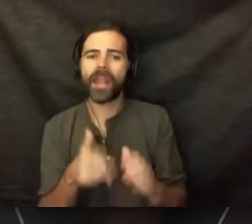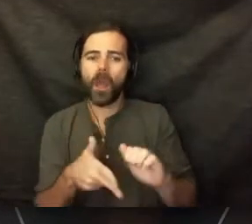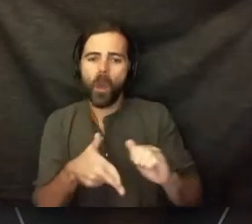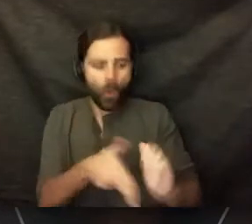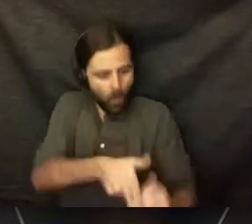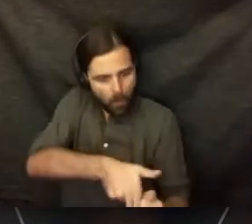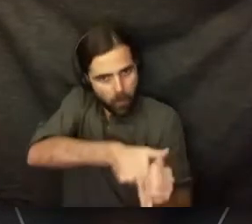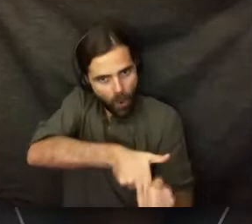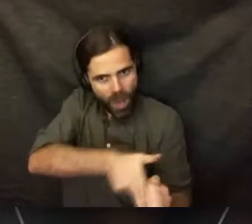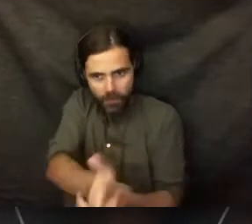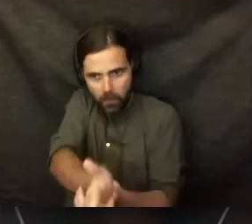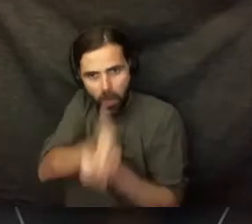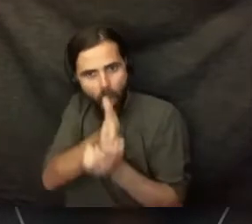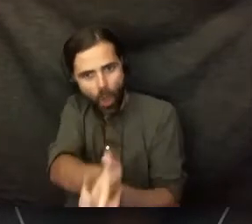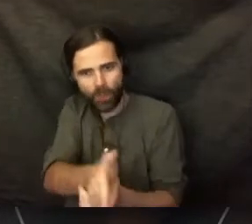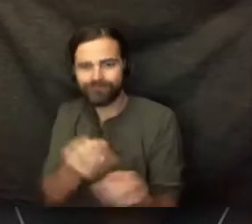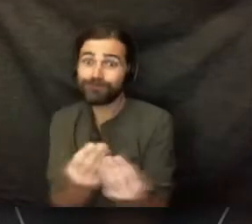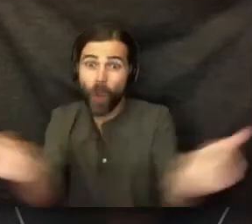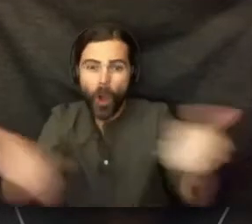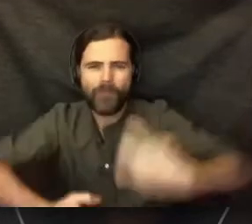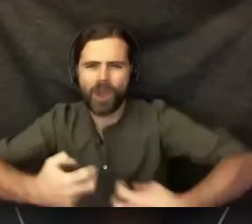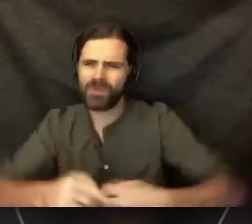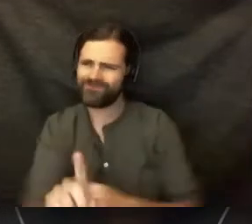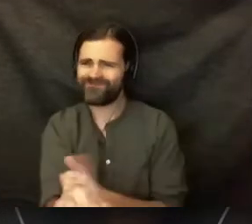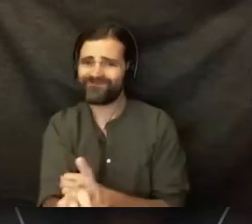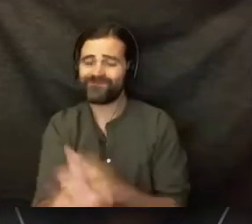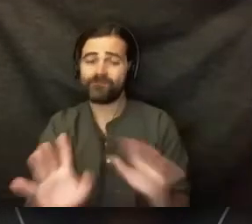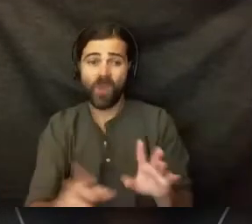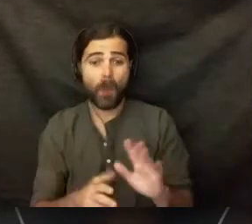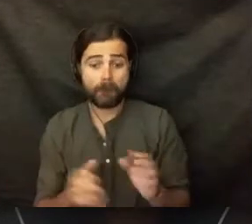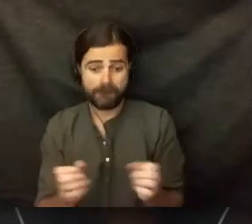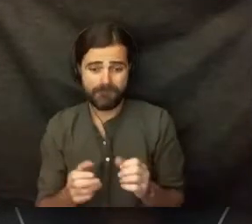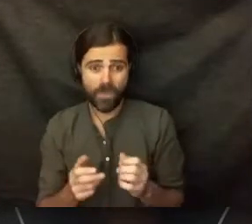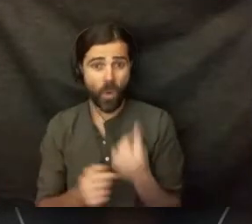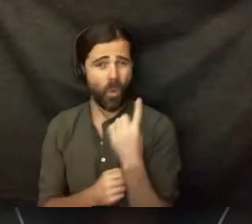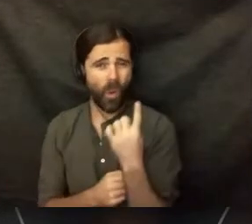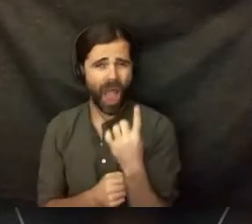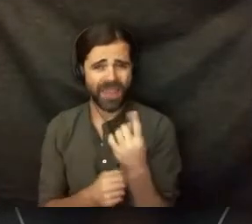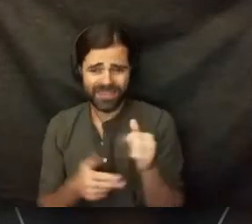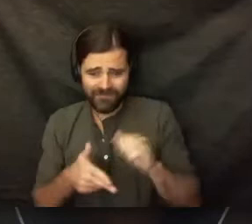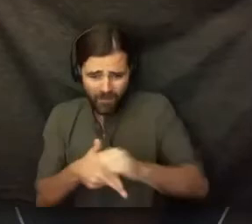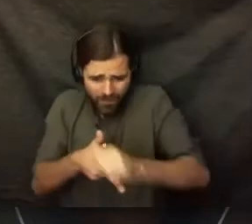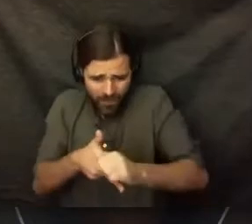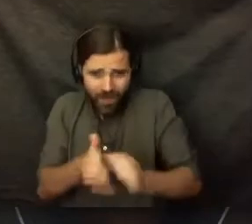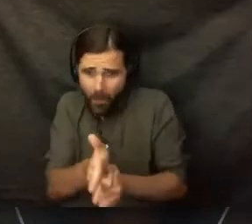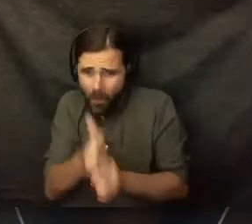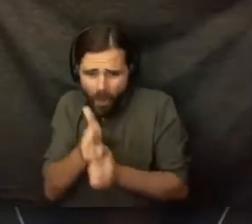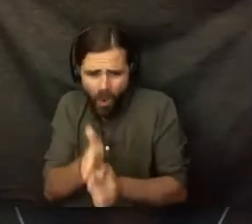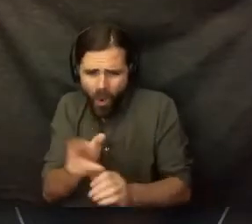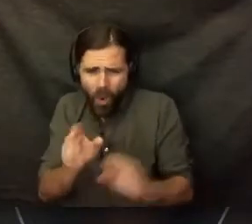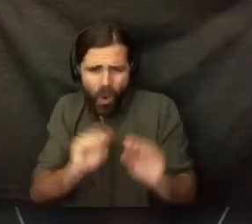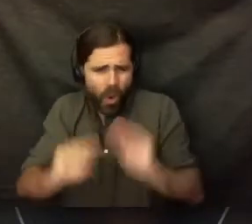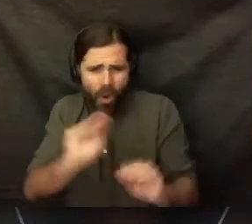actors, which affect the implications of obesity. There is no magic bullet. And this requires a whole portfolio